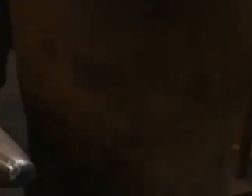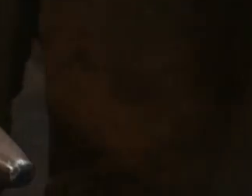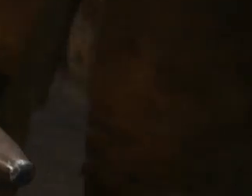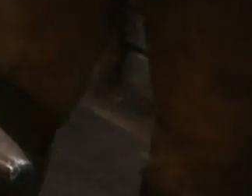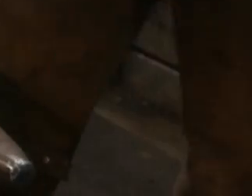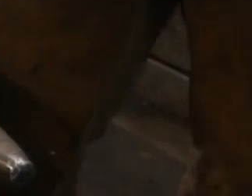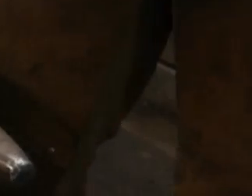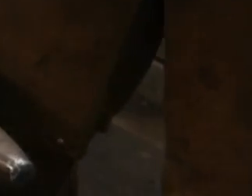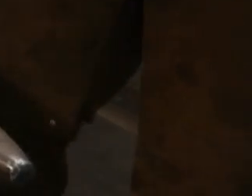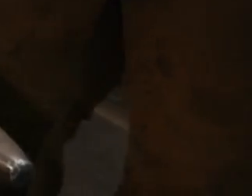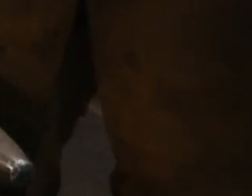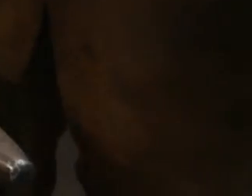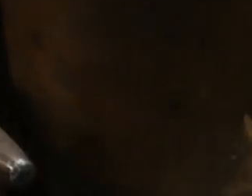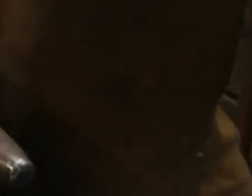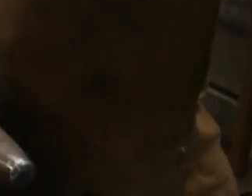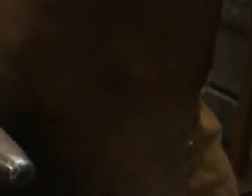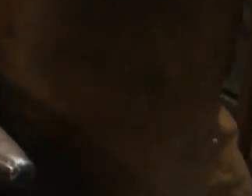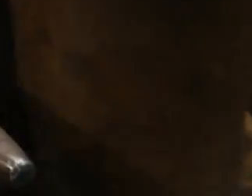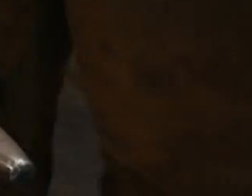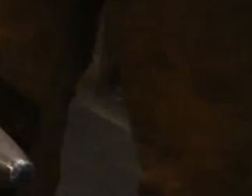steel faces. And we don't want that.